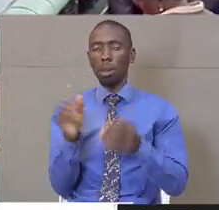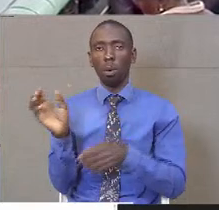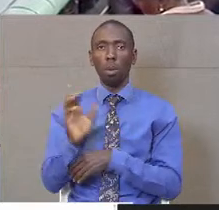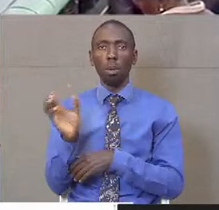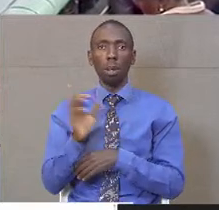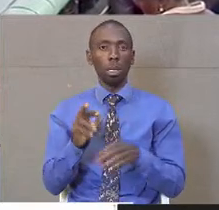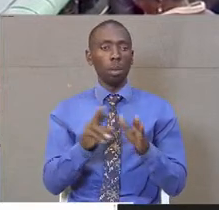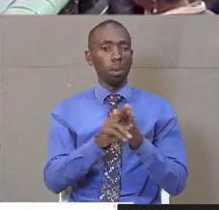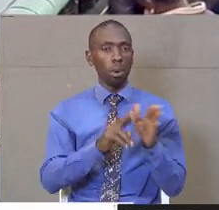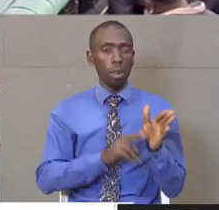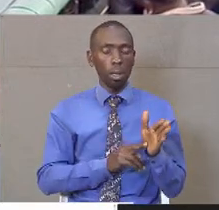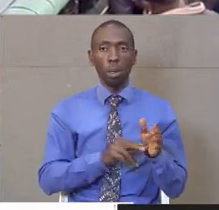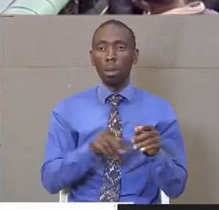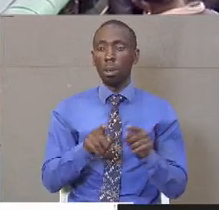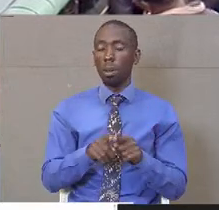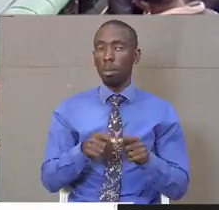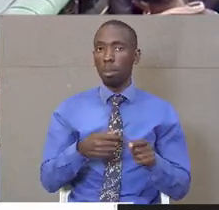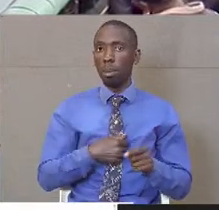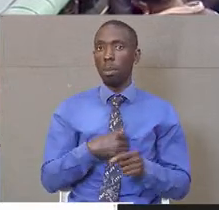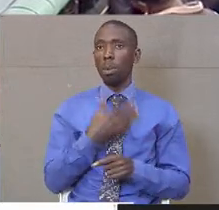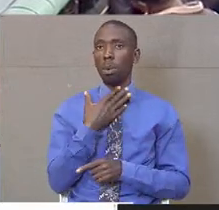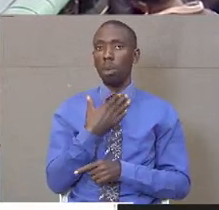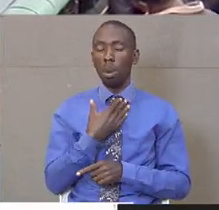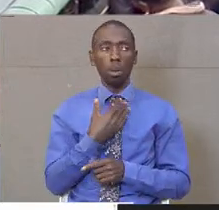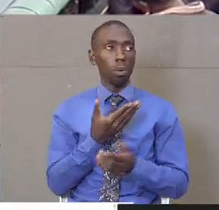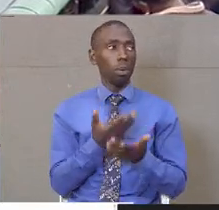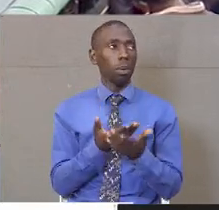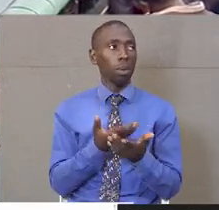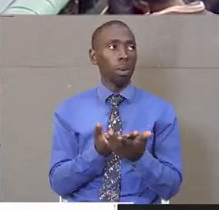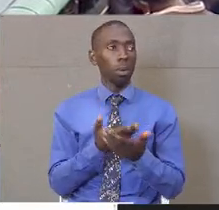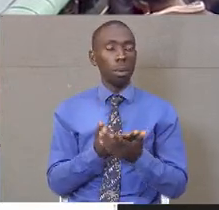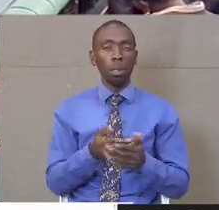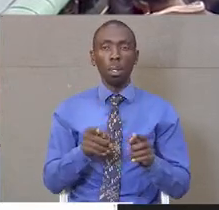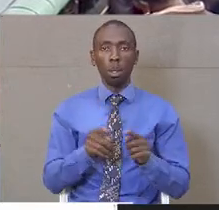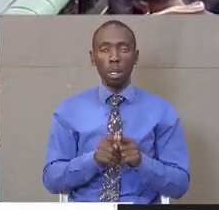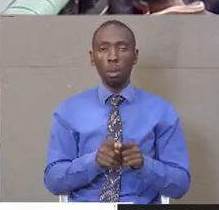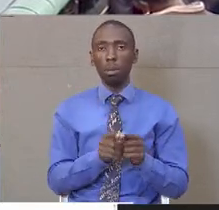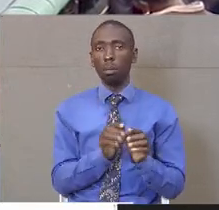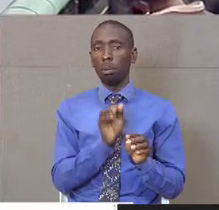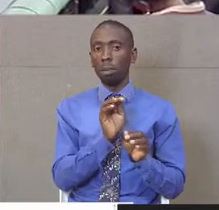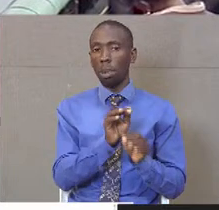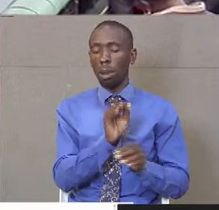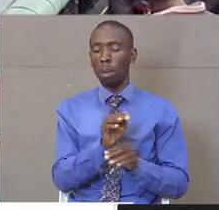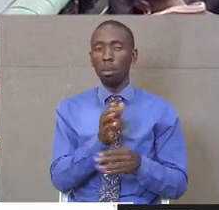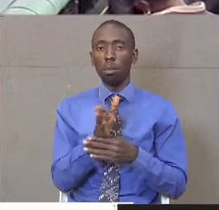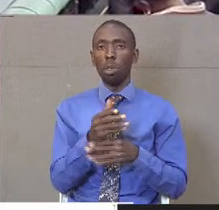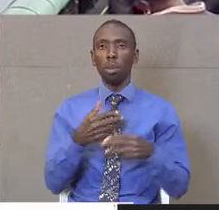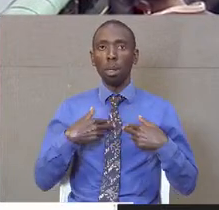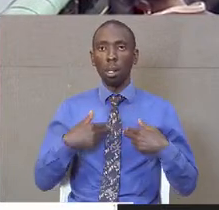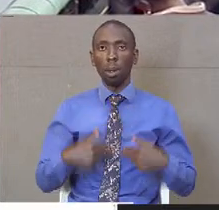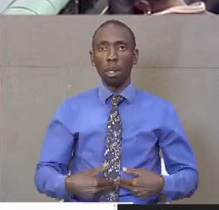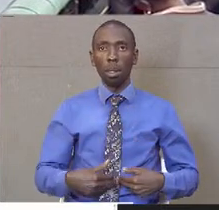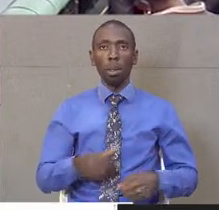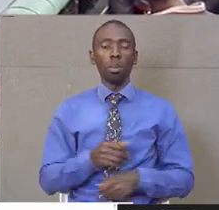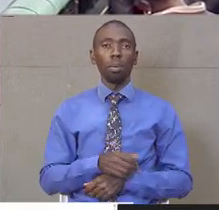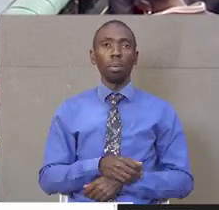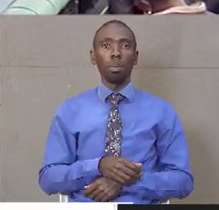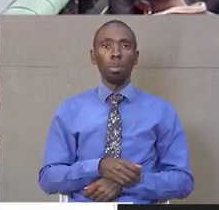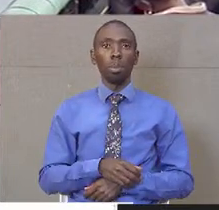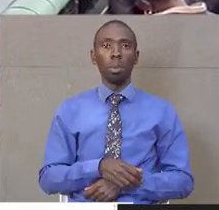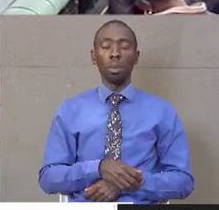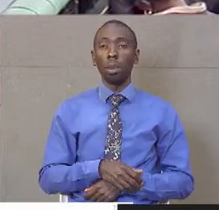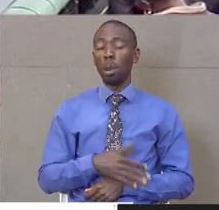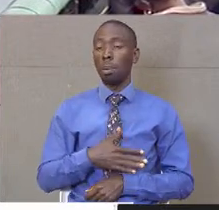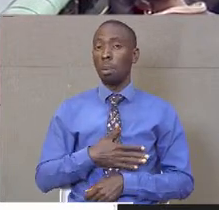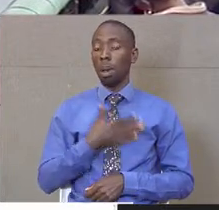report, and I want to request and challenge the Minister of Health that in Kapilibyong,